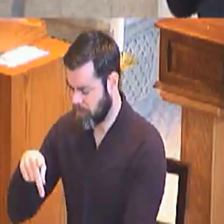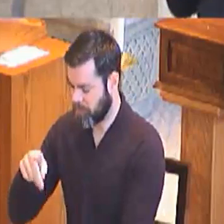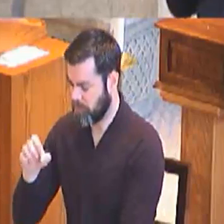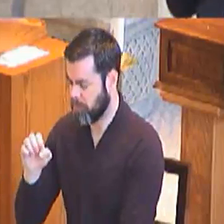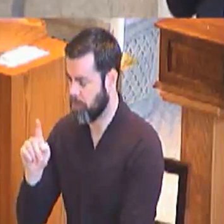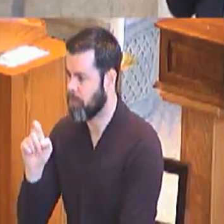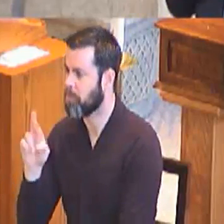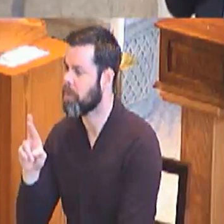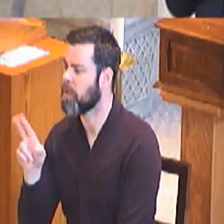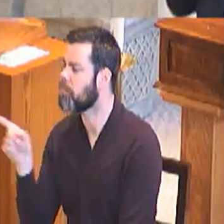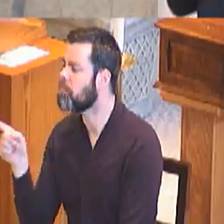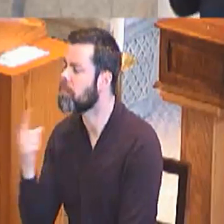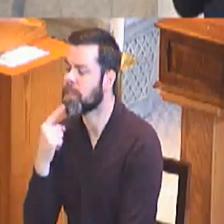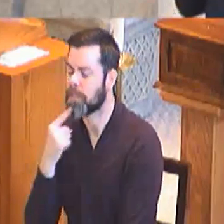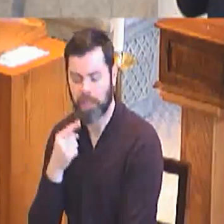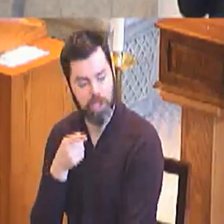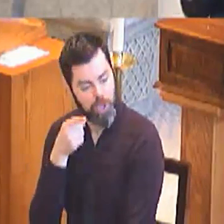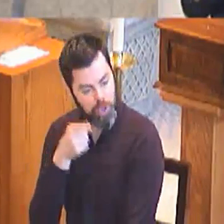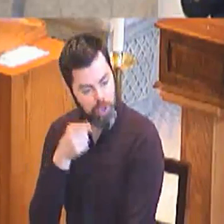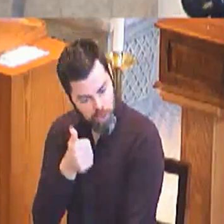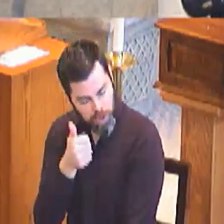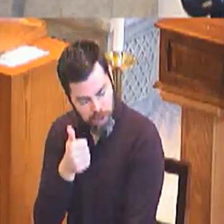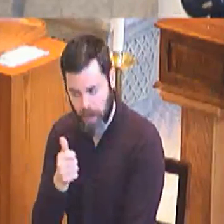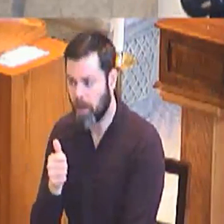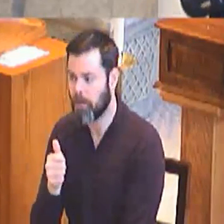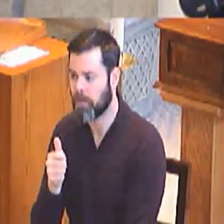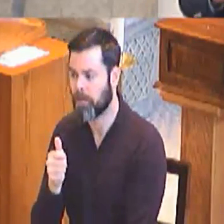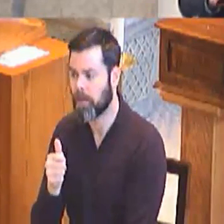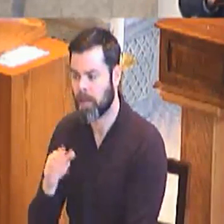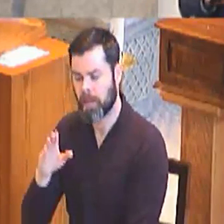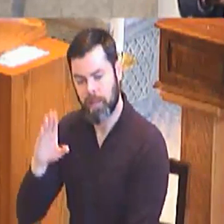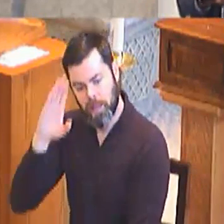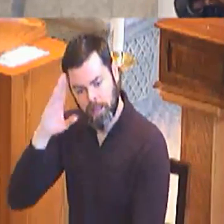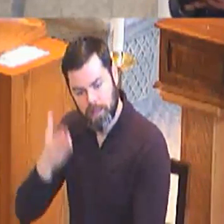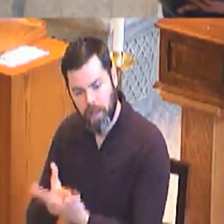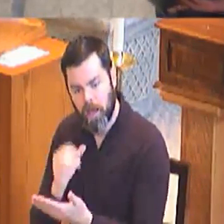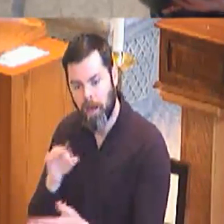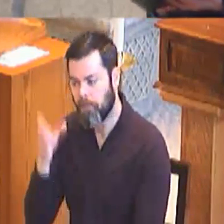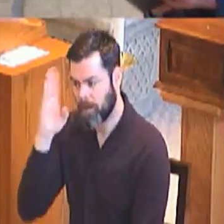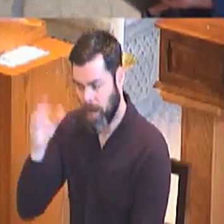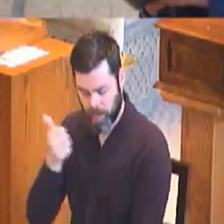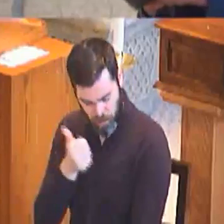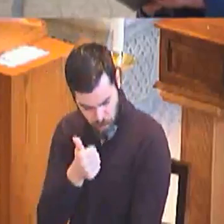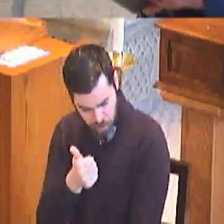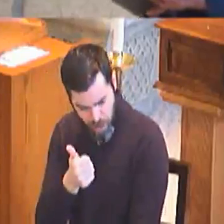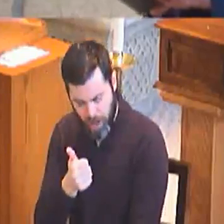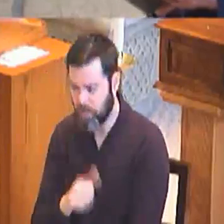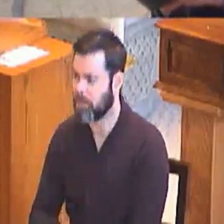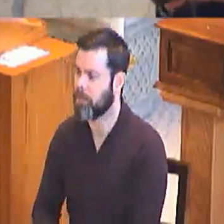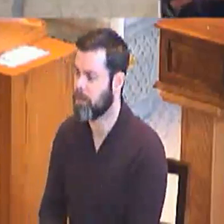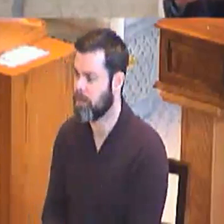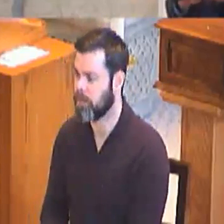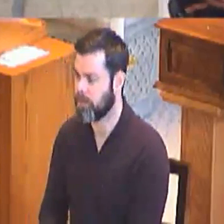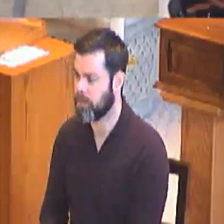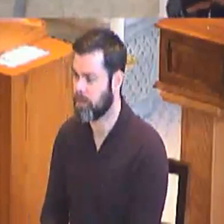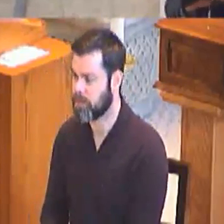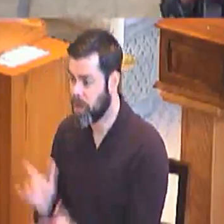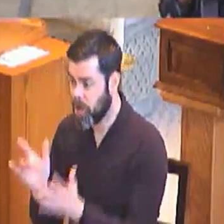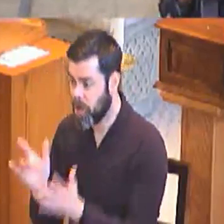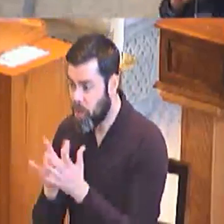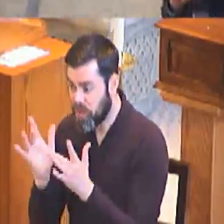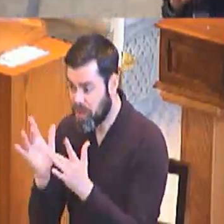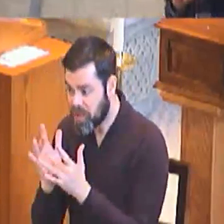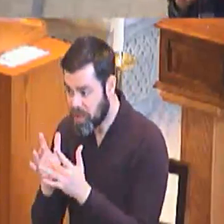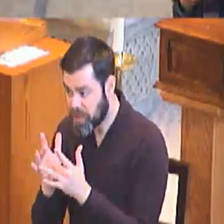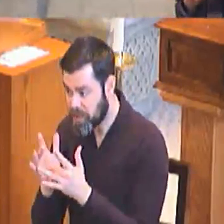Peter says, "You are the Messiah, the Son of the living God." Now, here are the disciples that he's hung